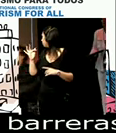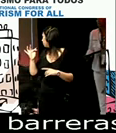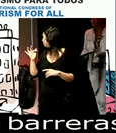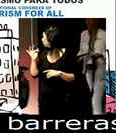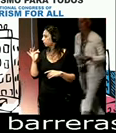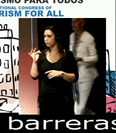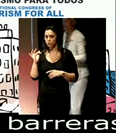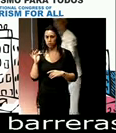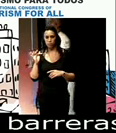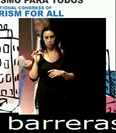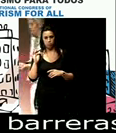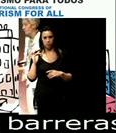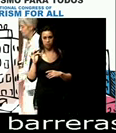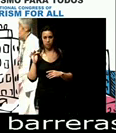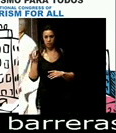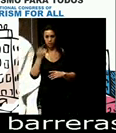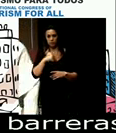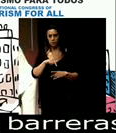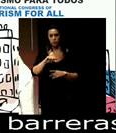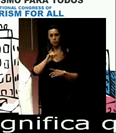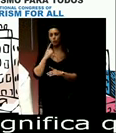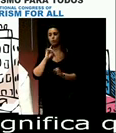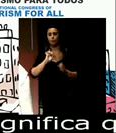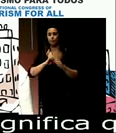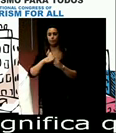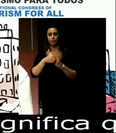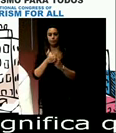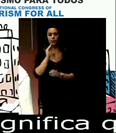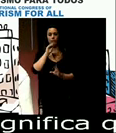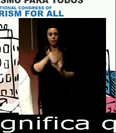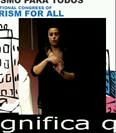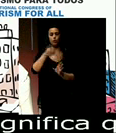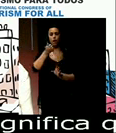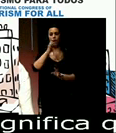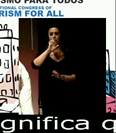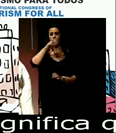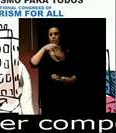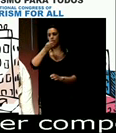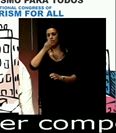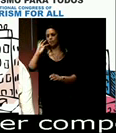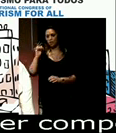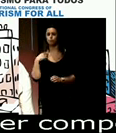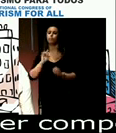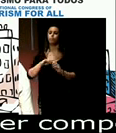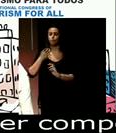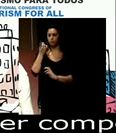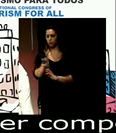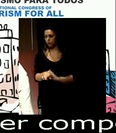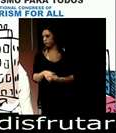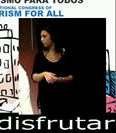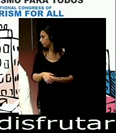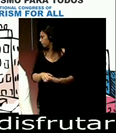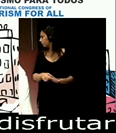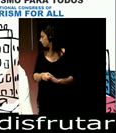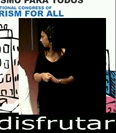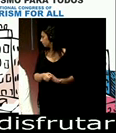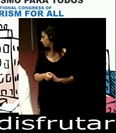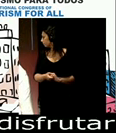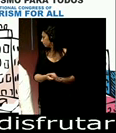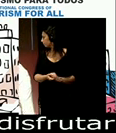also effective member in INET and affiliate member in UNWTO and School International. I am a